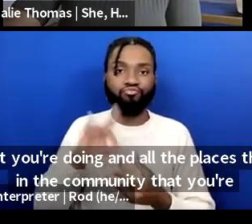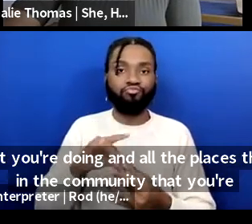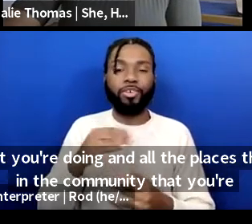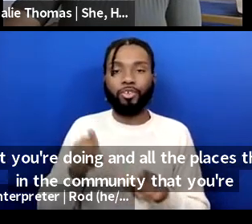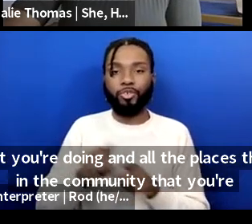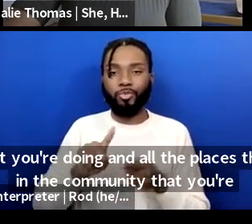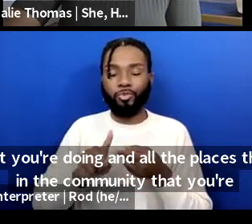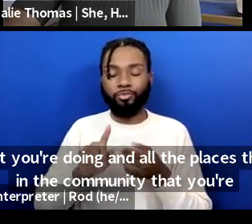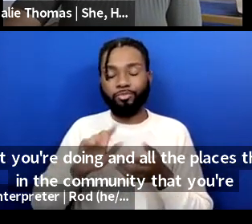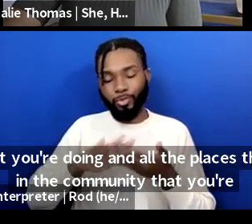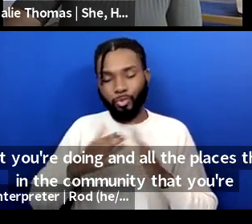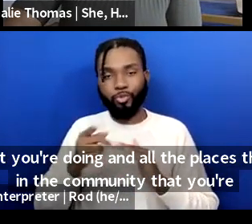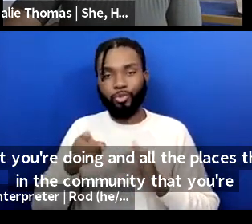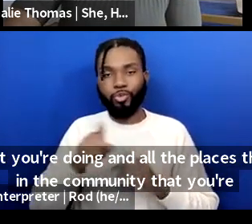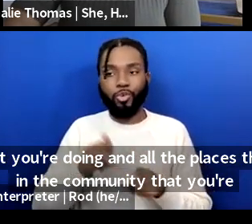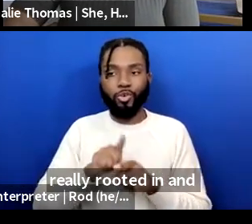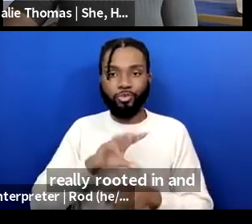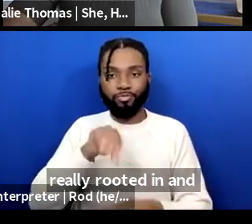in. And